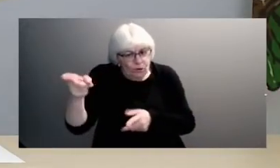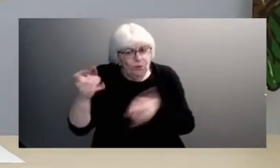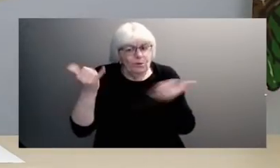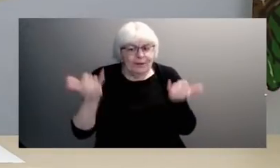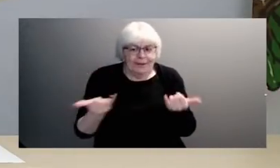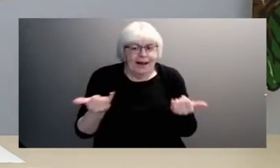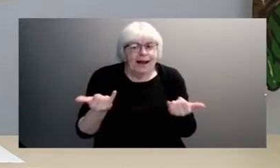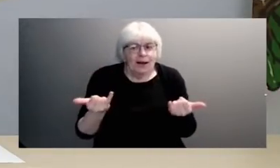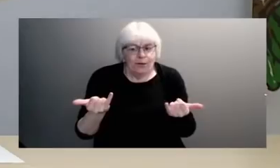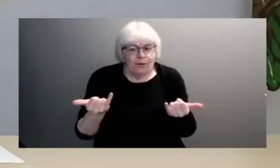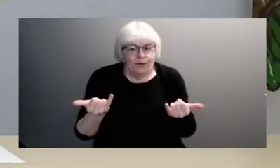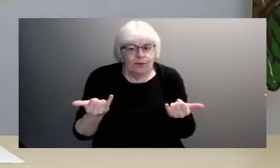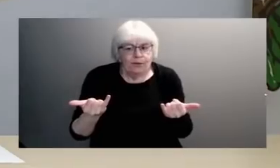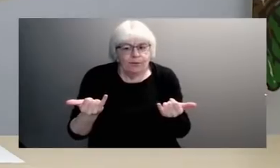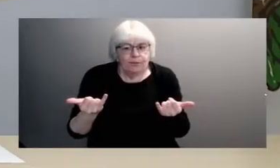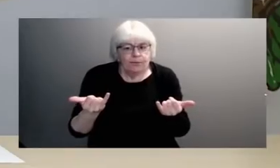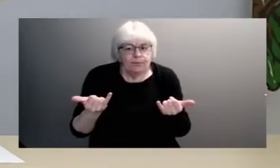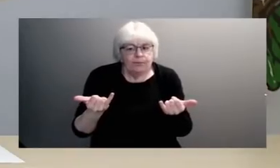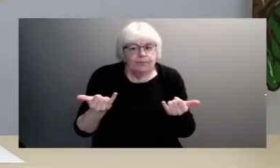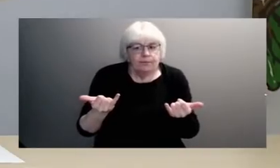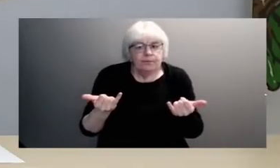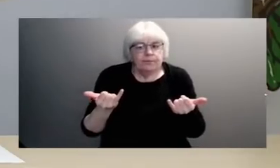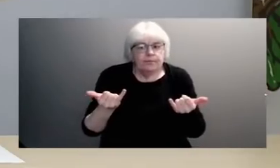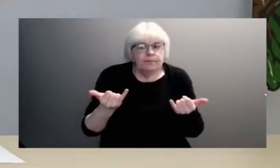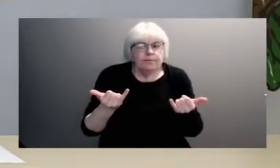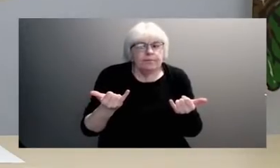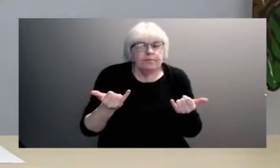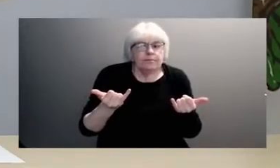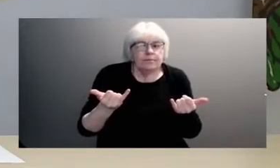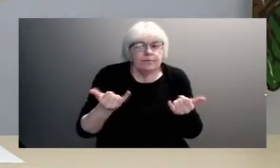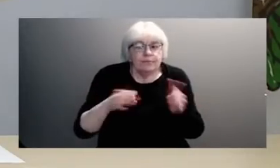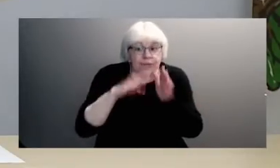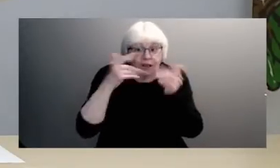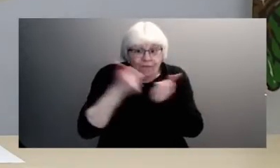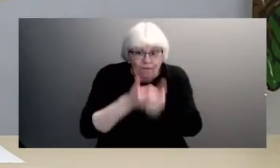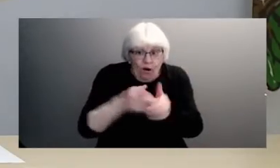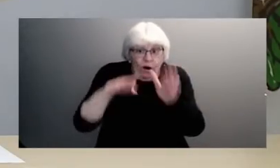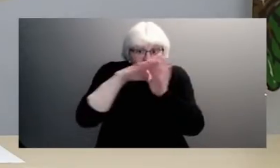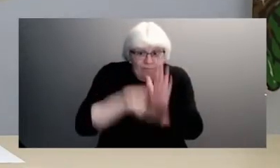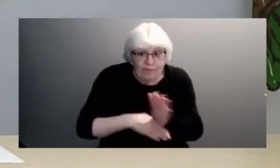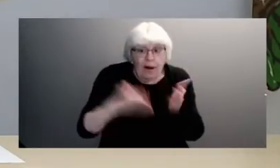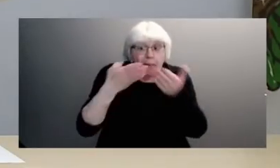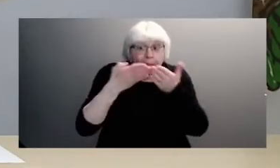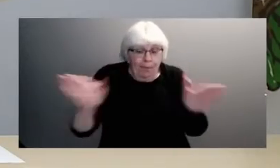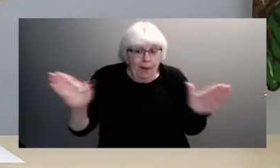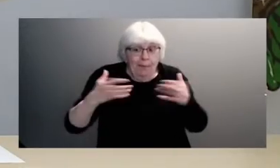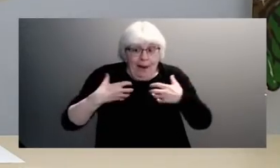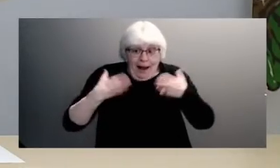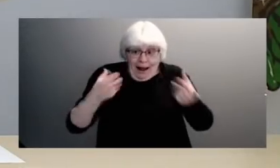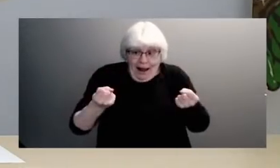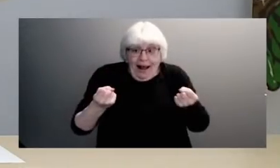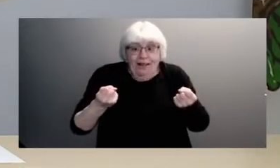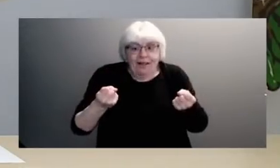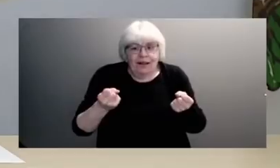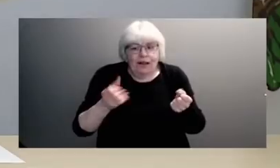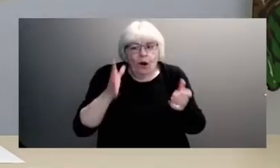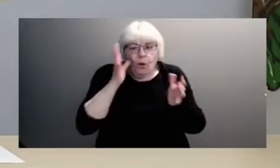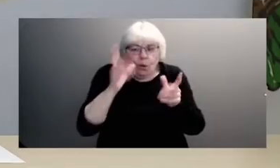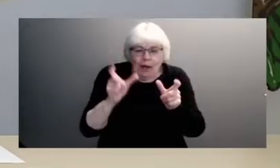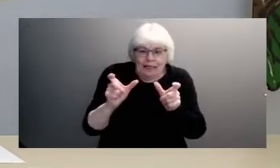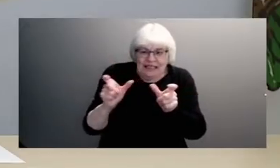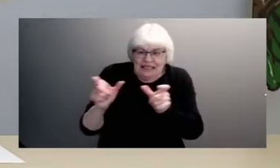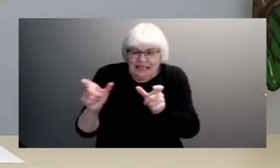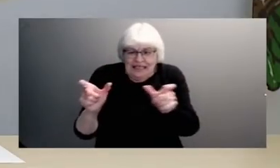and individual practices continue to help control the spread of this virus, including Omicron and the current predominant Delta